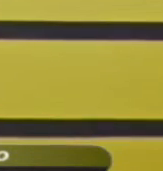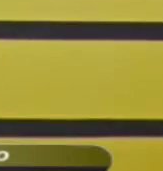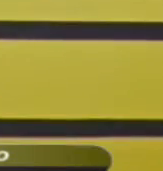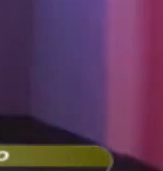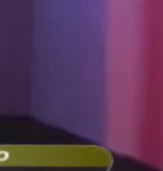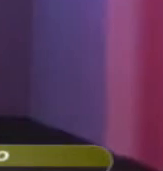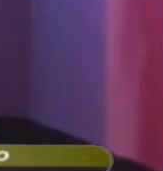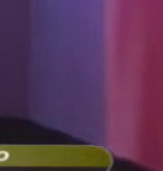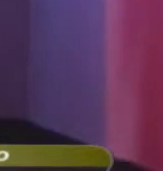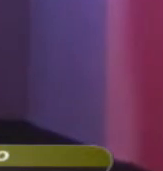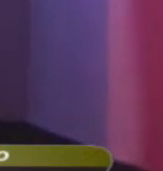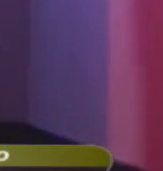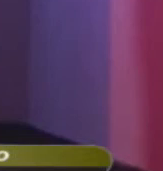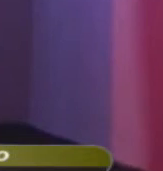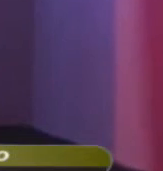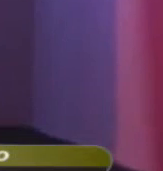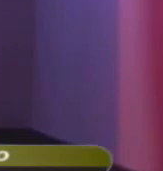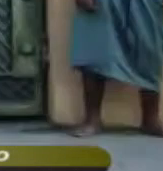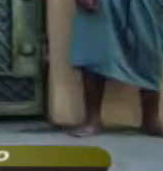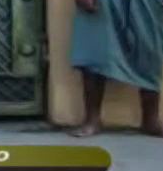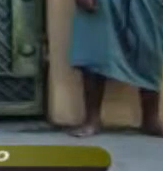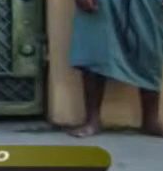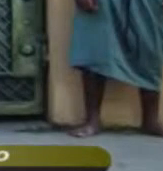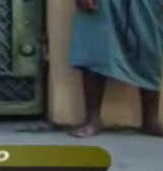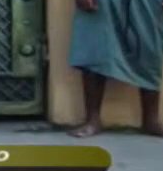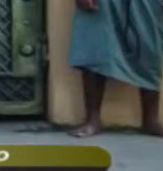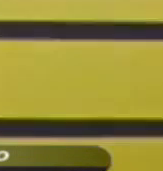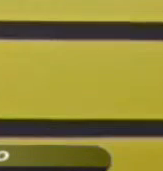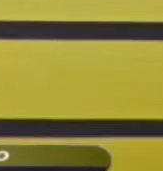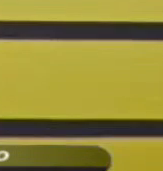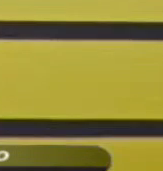Oh, no, no, no, je ne suis pas si facile.